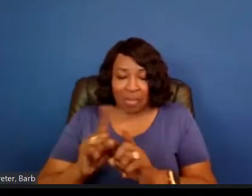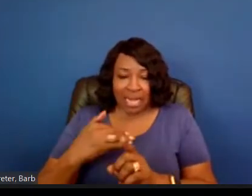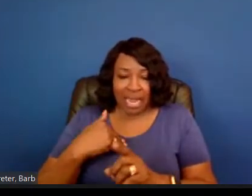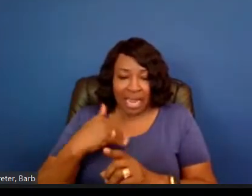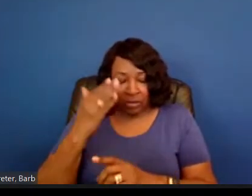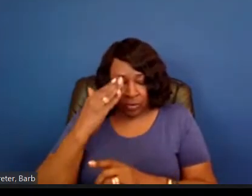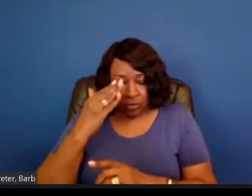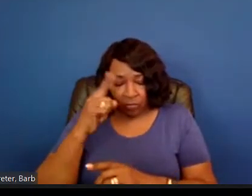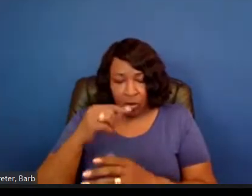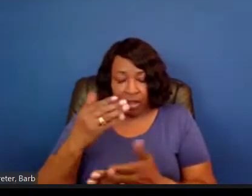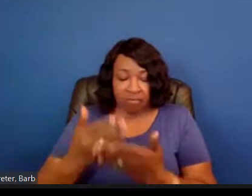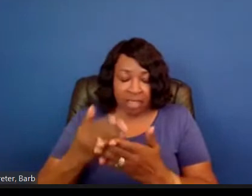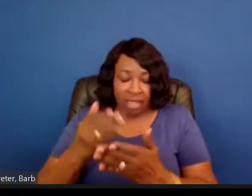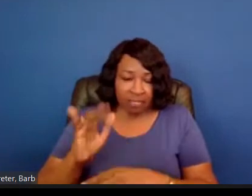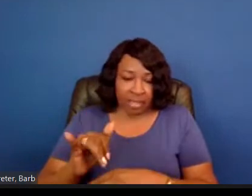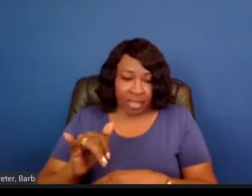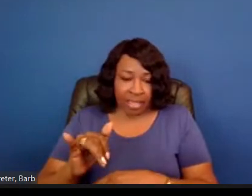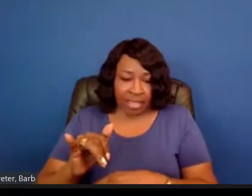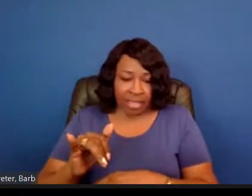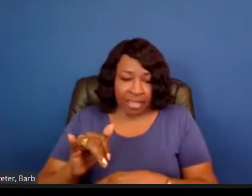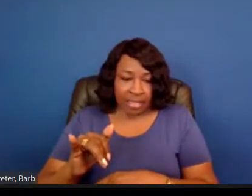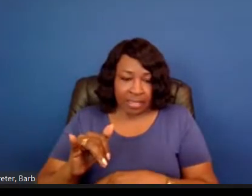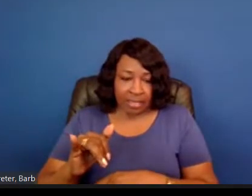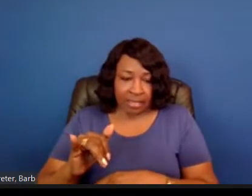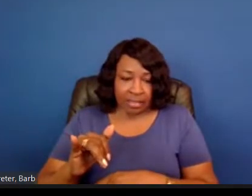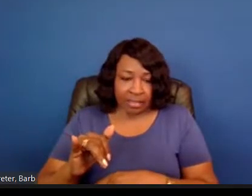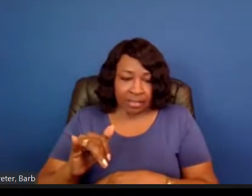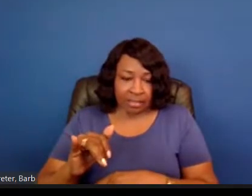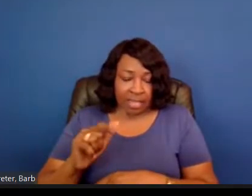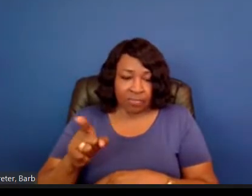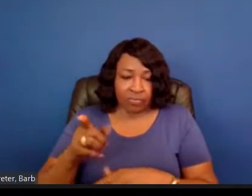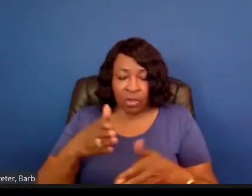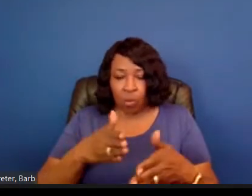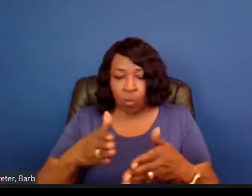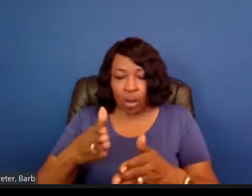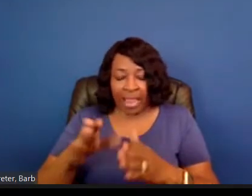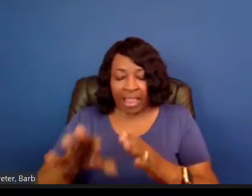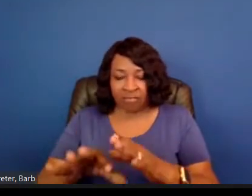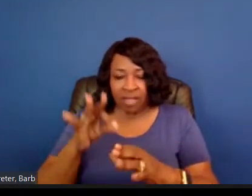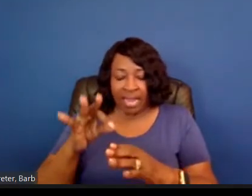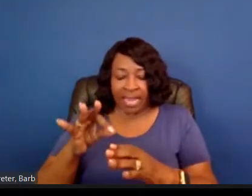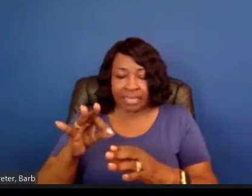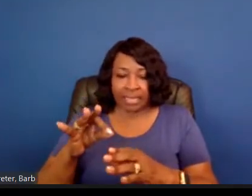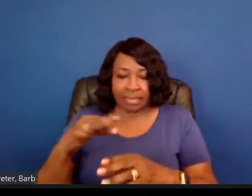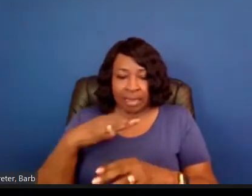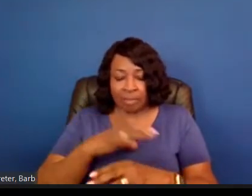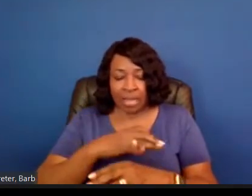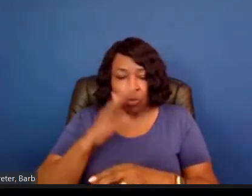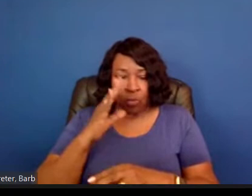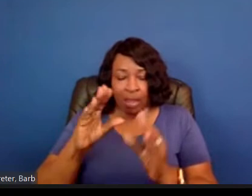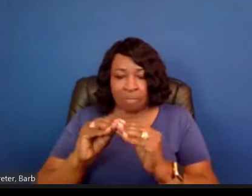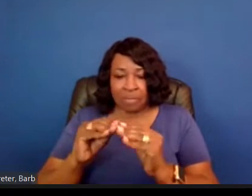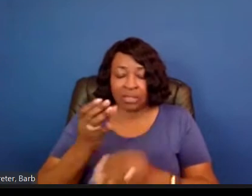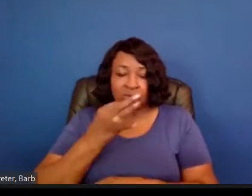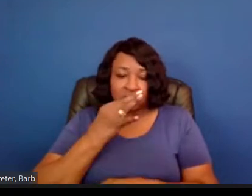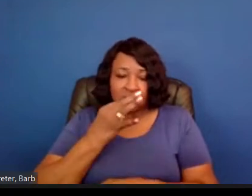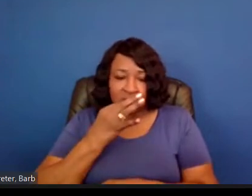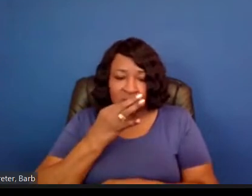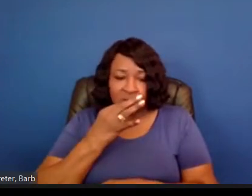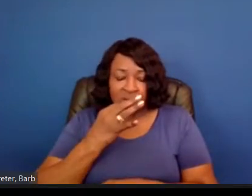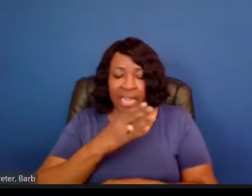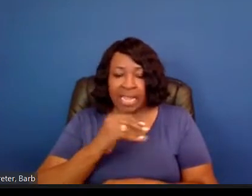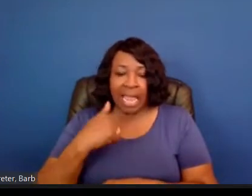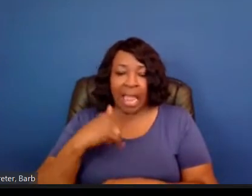that I was going to get, but the wayfinding subcommittee, they're meeting soon. And so I'm going to definitely run this up the flagpole with